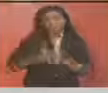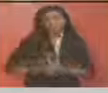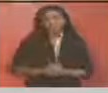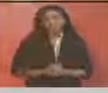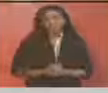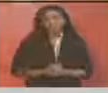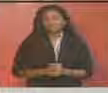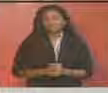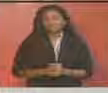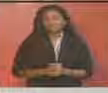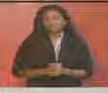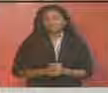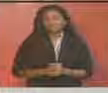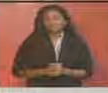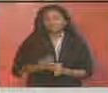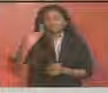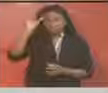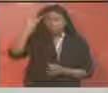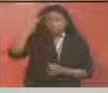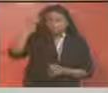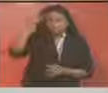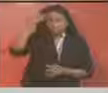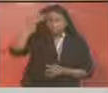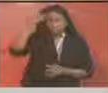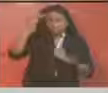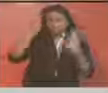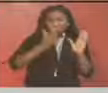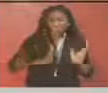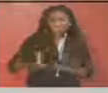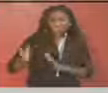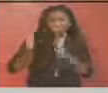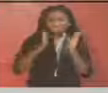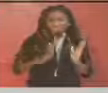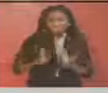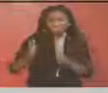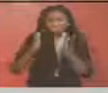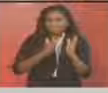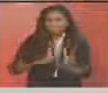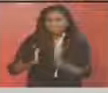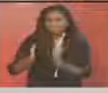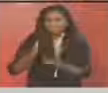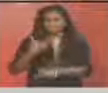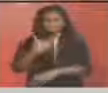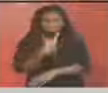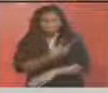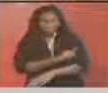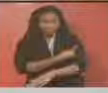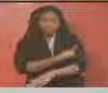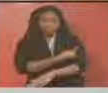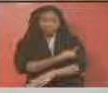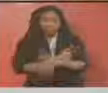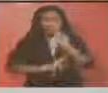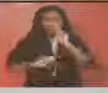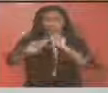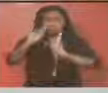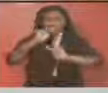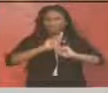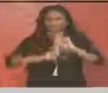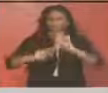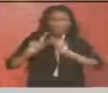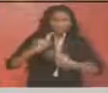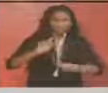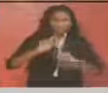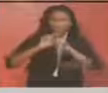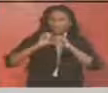plan is being misconstrued, it is being ripped